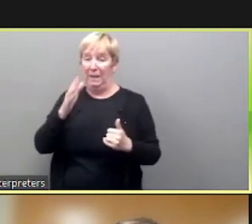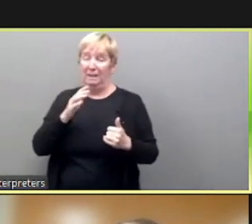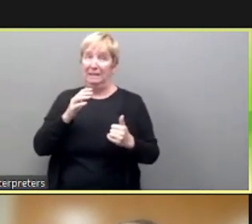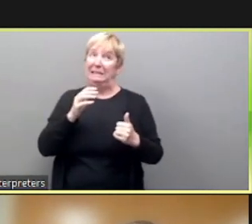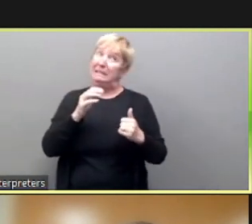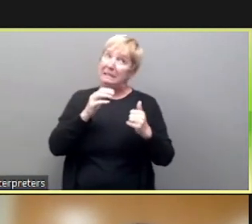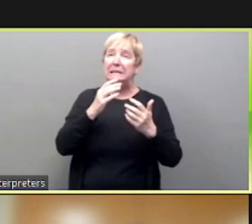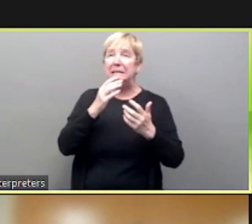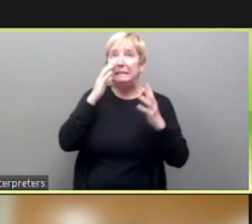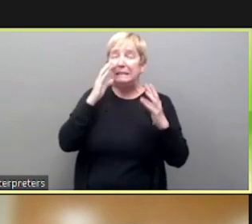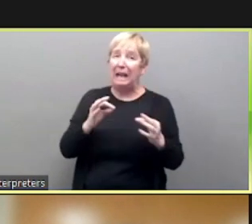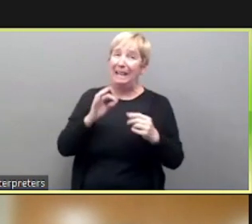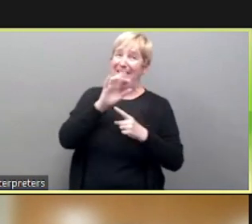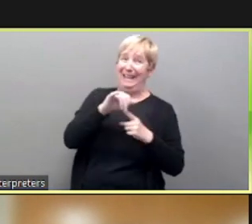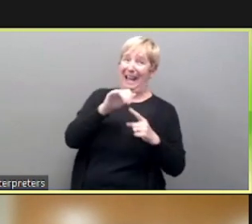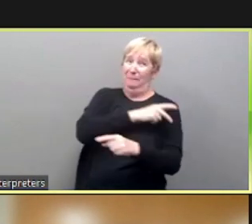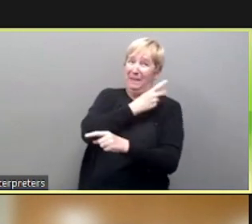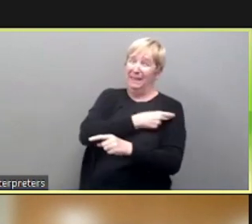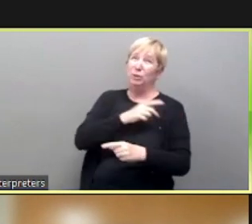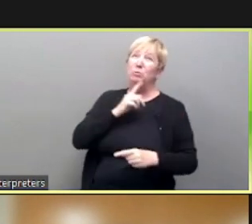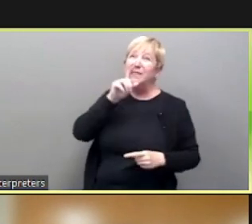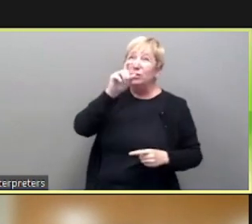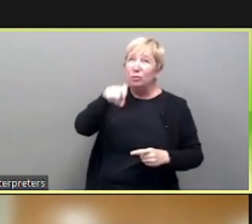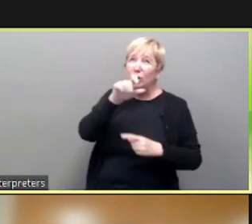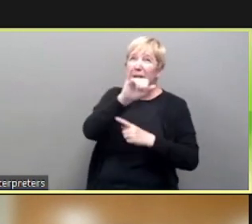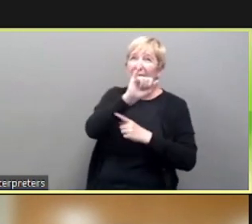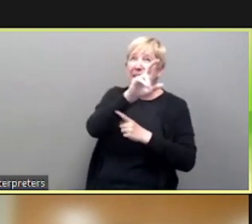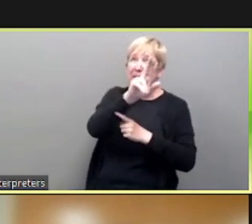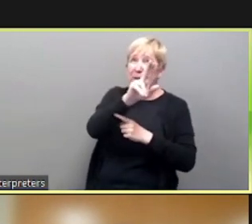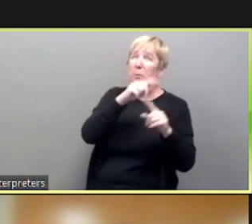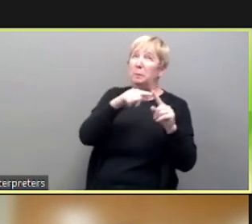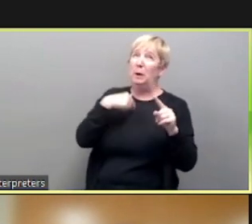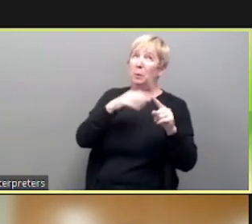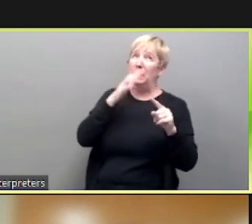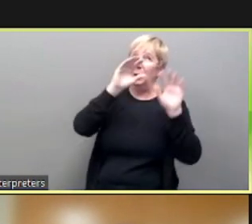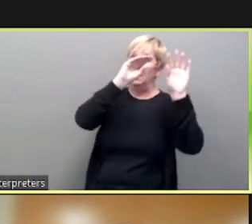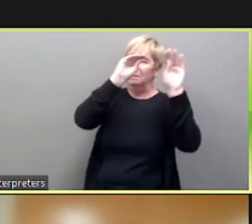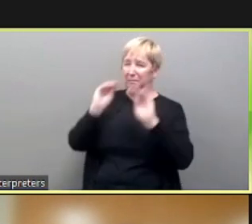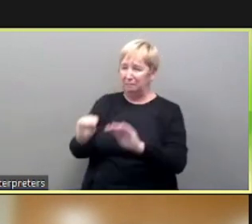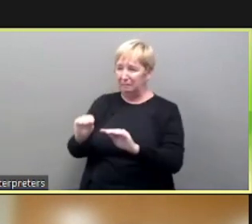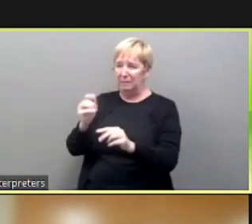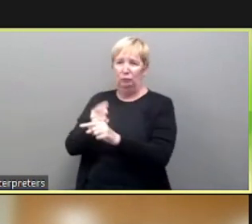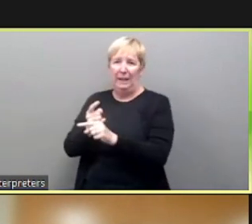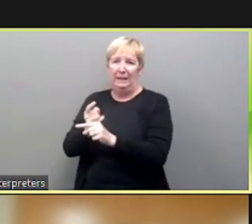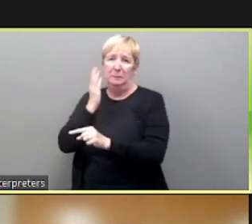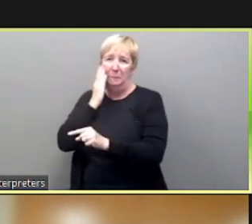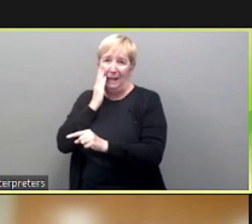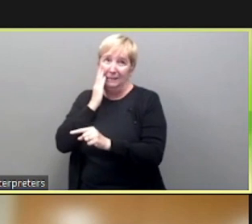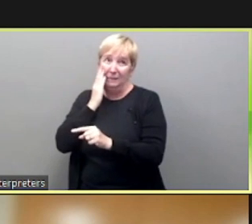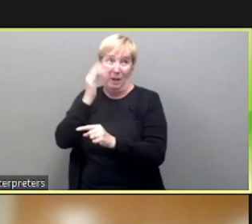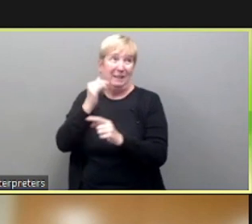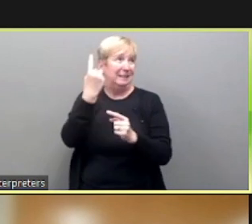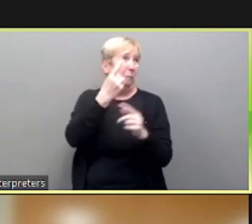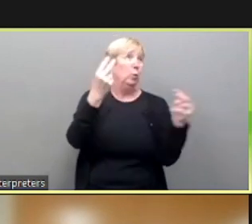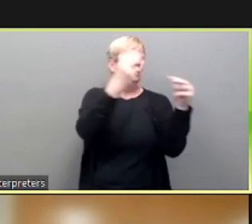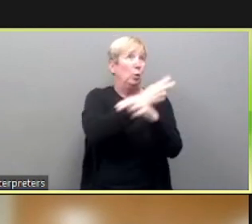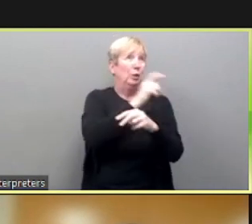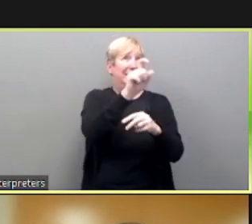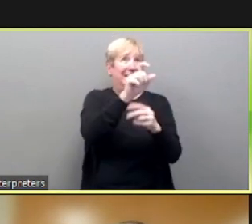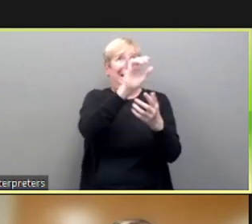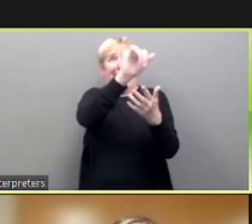never happened. But we do this so that we can free up ICU space. And emergency departments are no